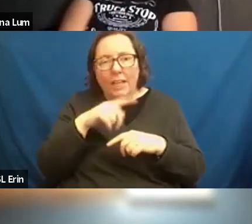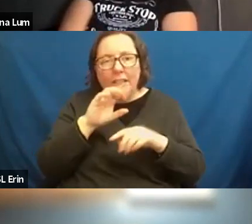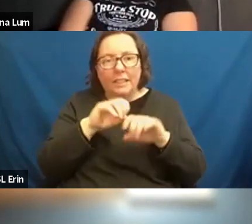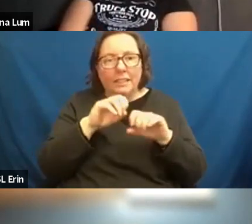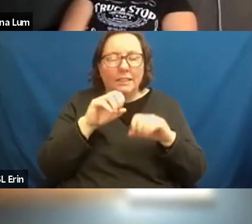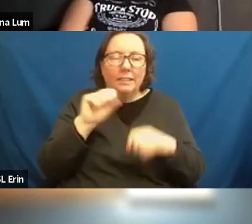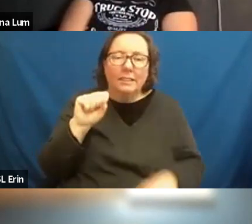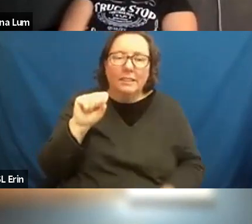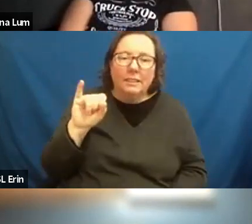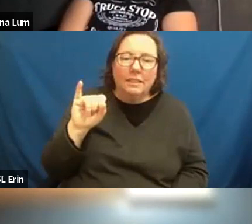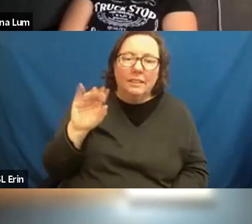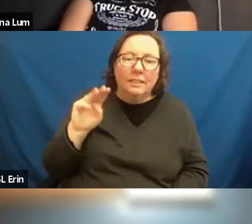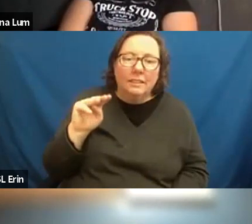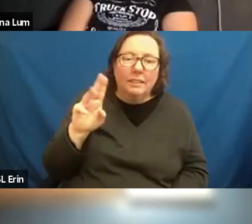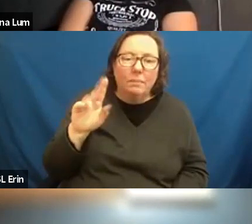data,